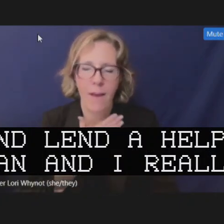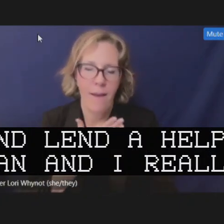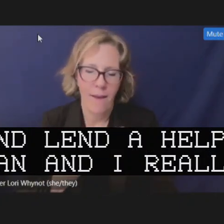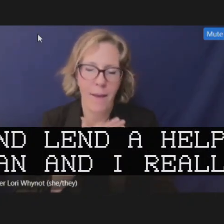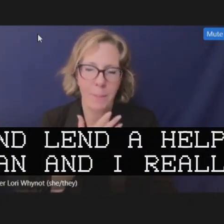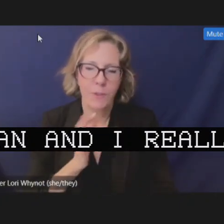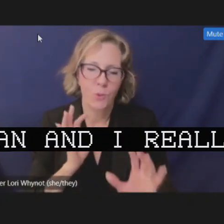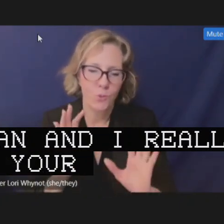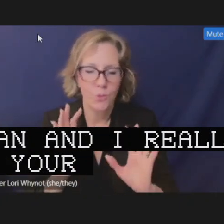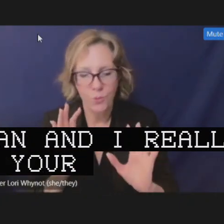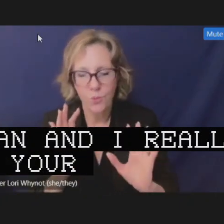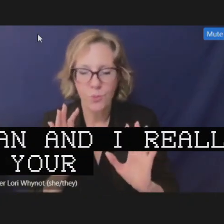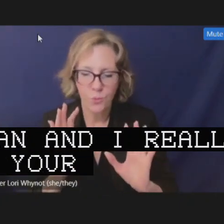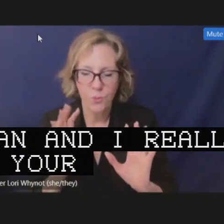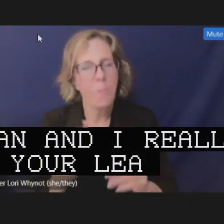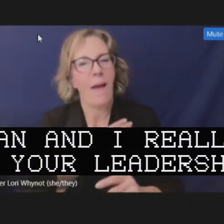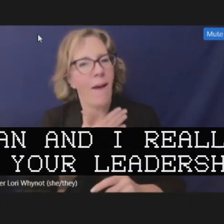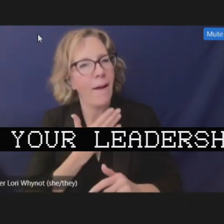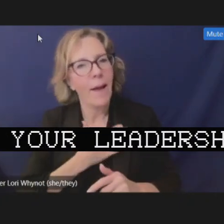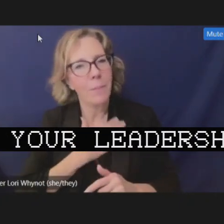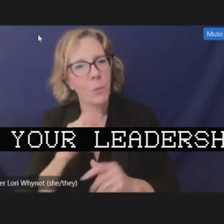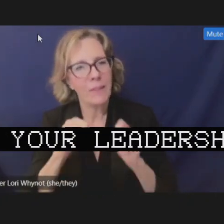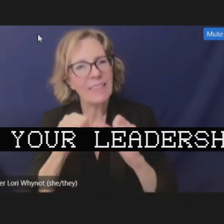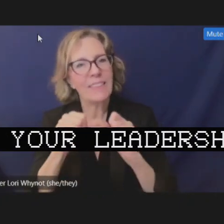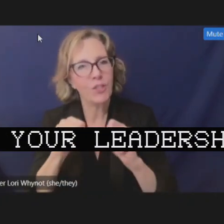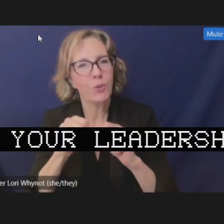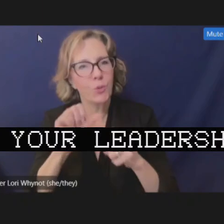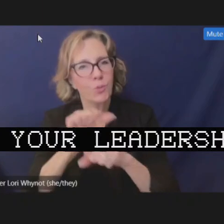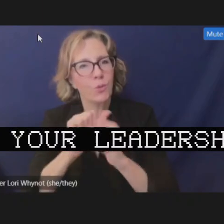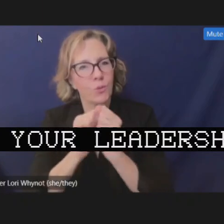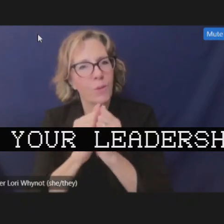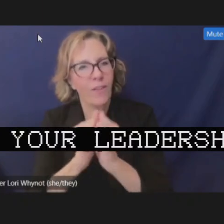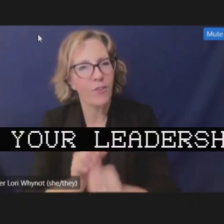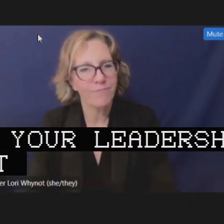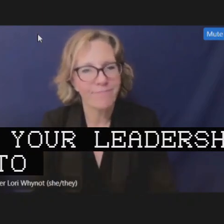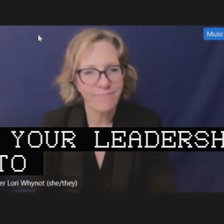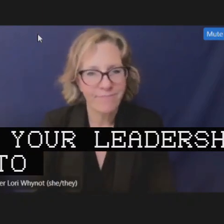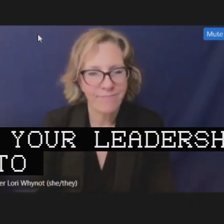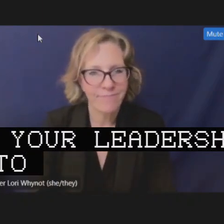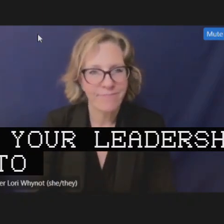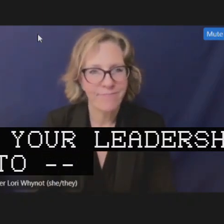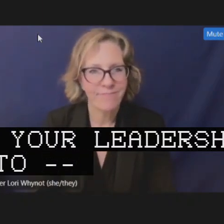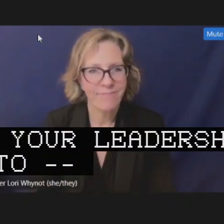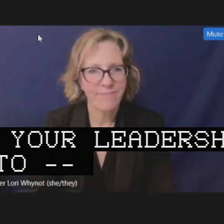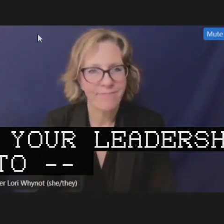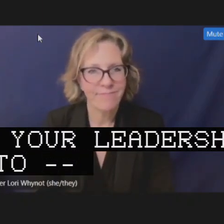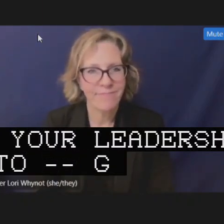to and glad that we'll continue to be working together. So.